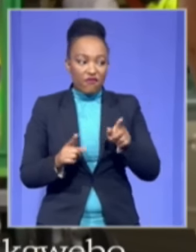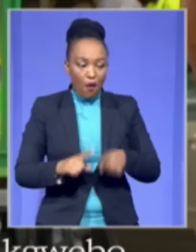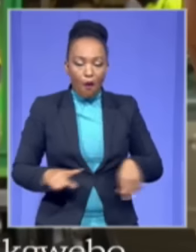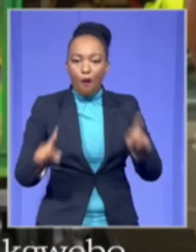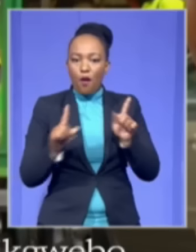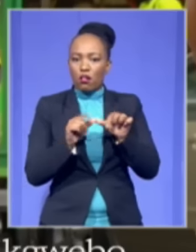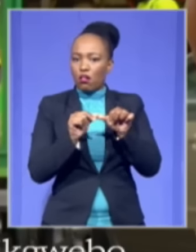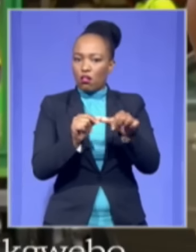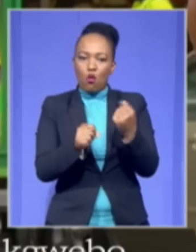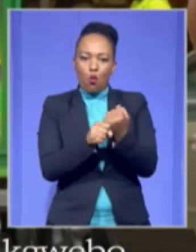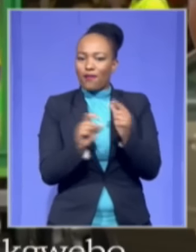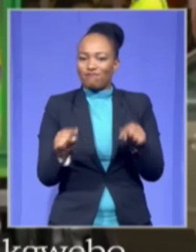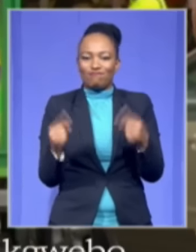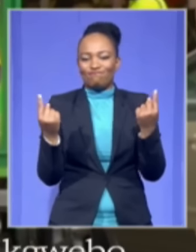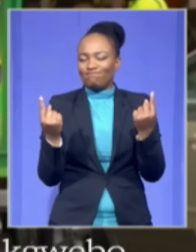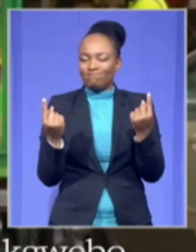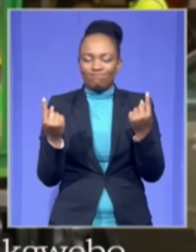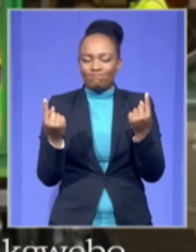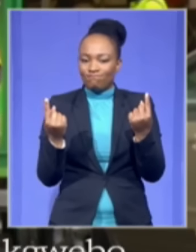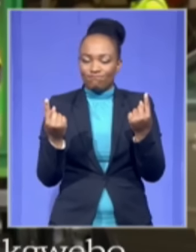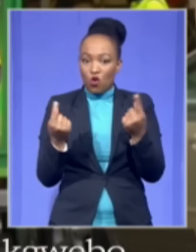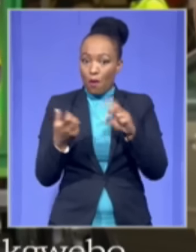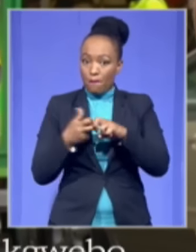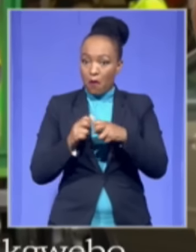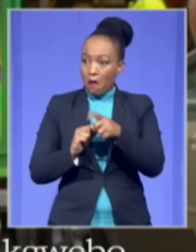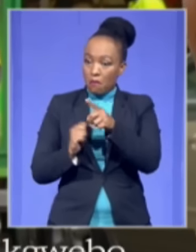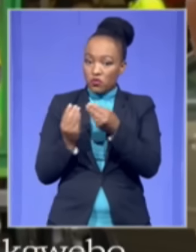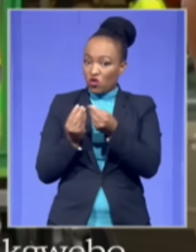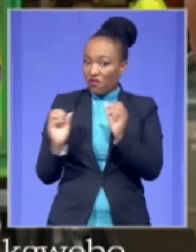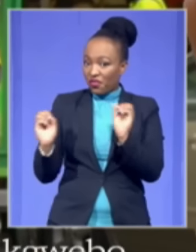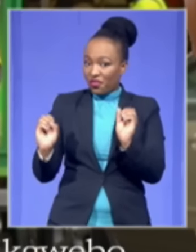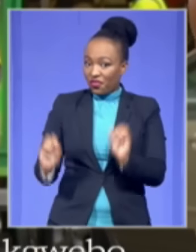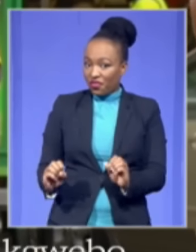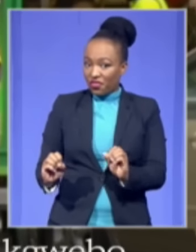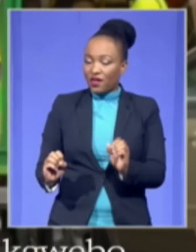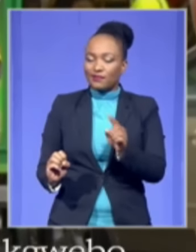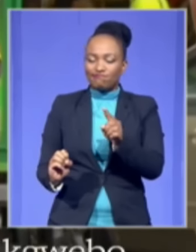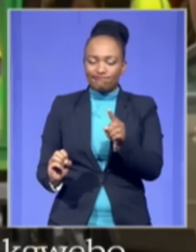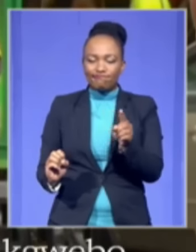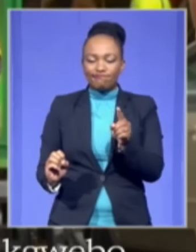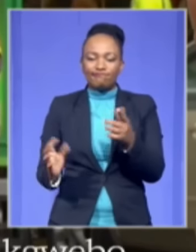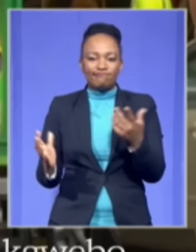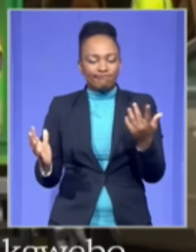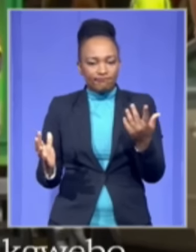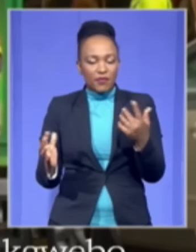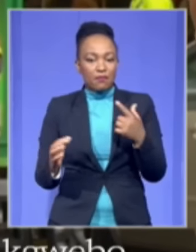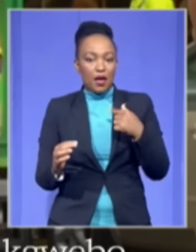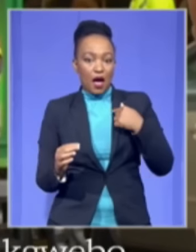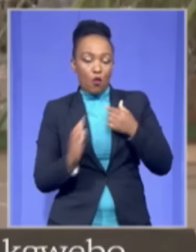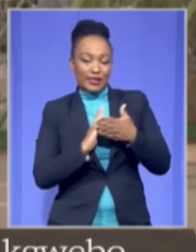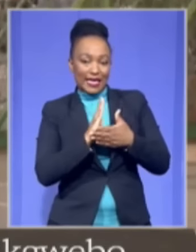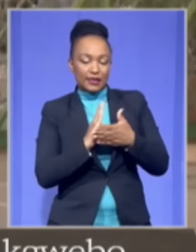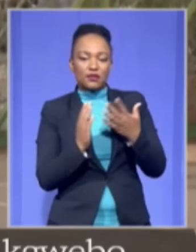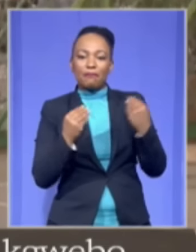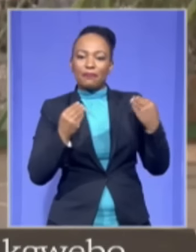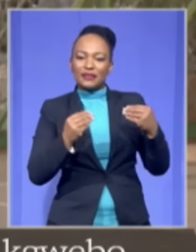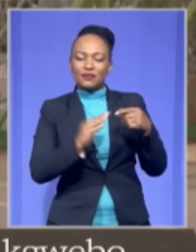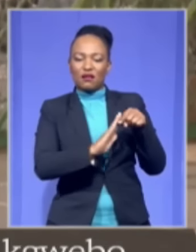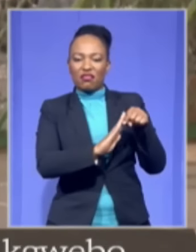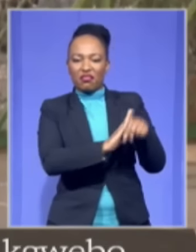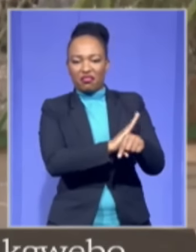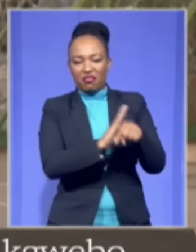So eventually, if this problem doesn't get solved, there will be losses on our side as well. Beng